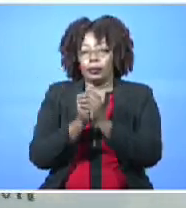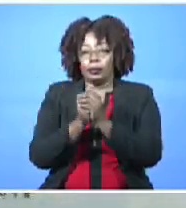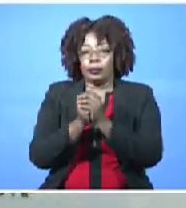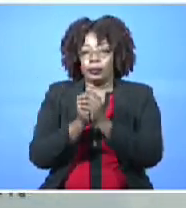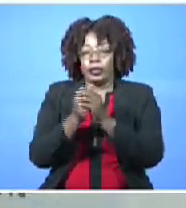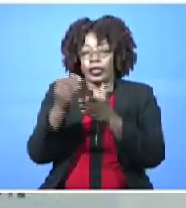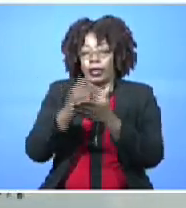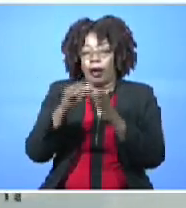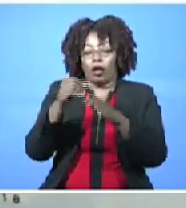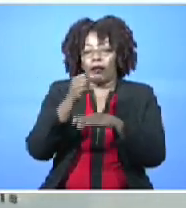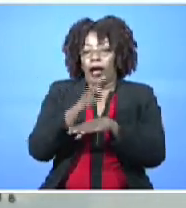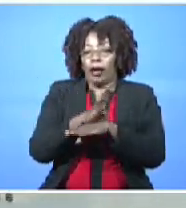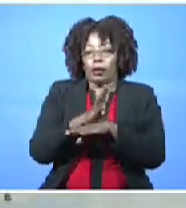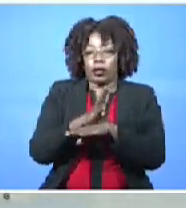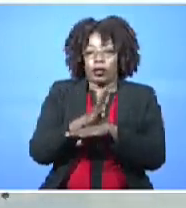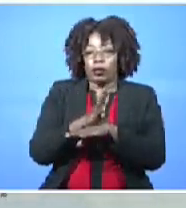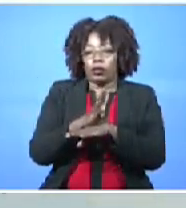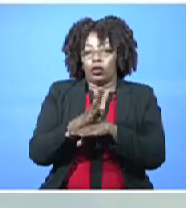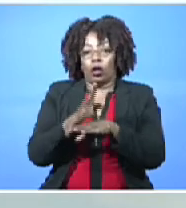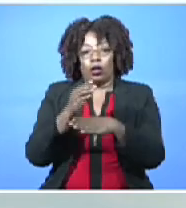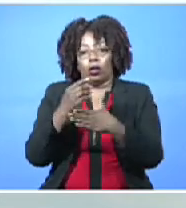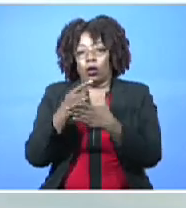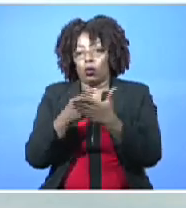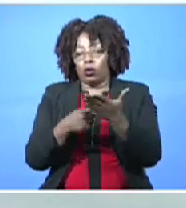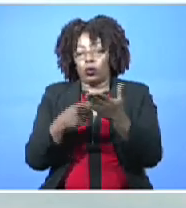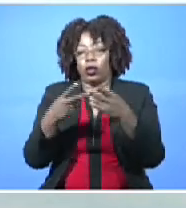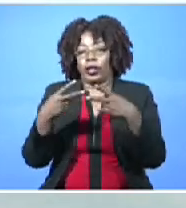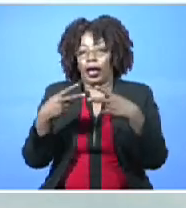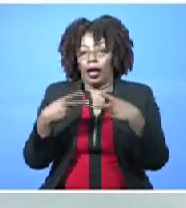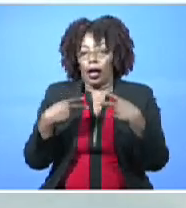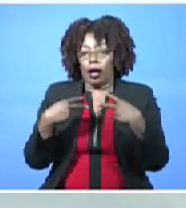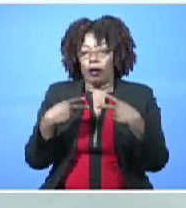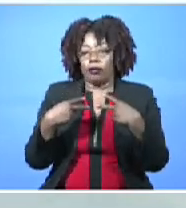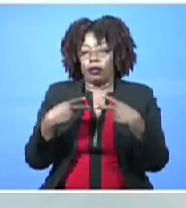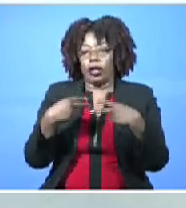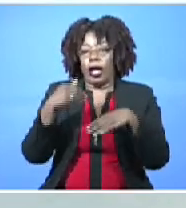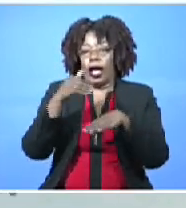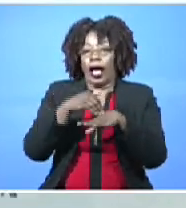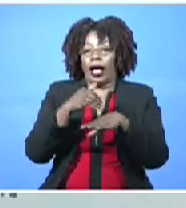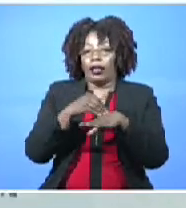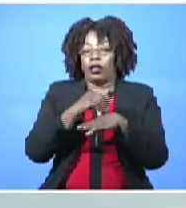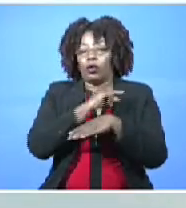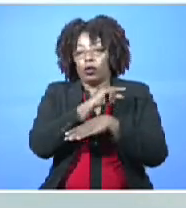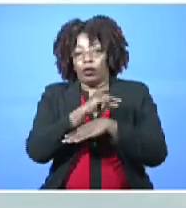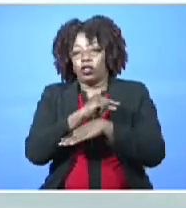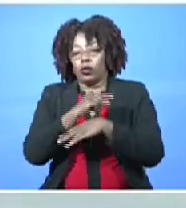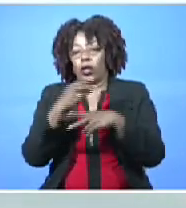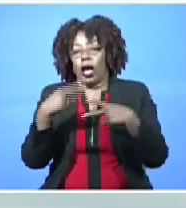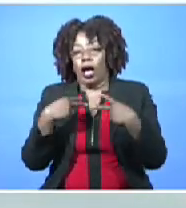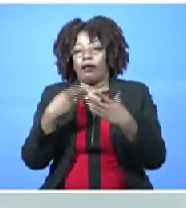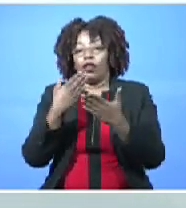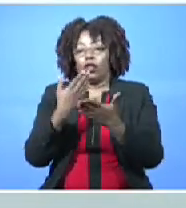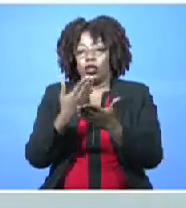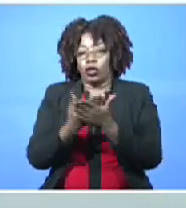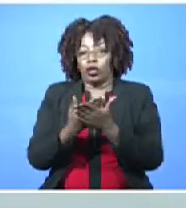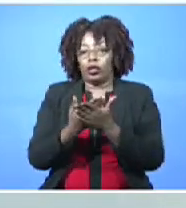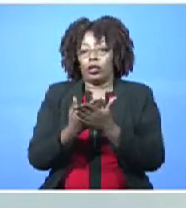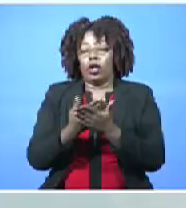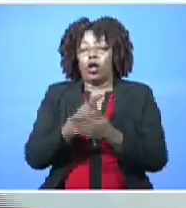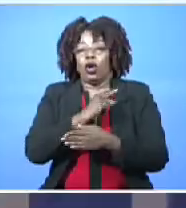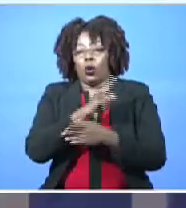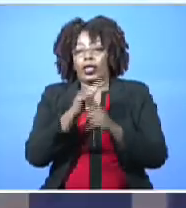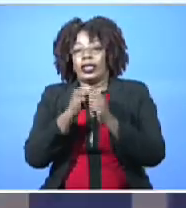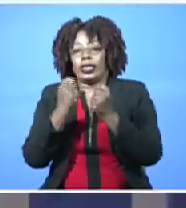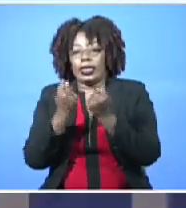out of Abaco, so based on what we're going to have at the Carifta trials, we're really looking to have a really good quality